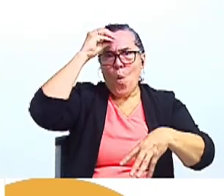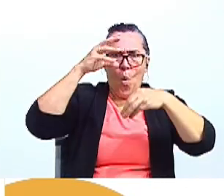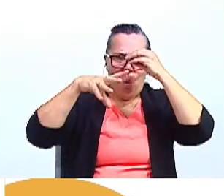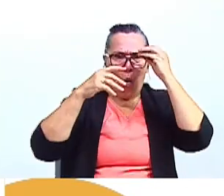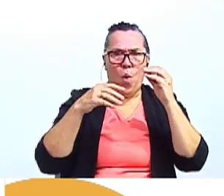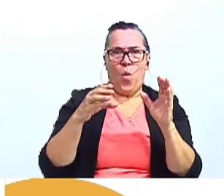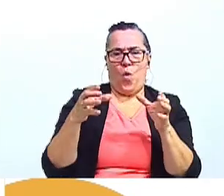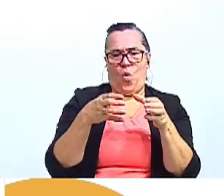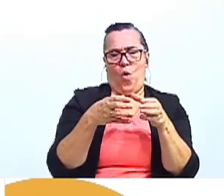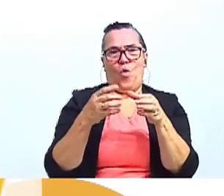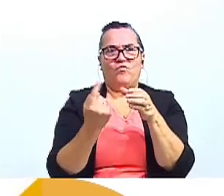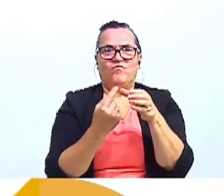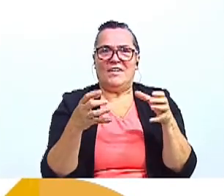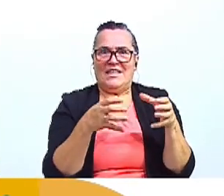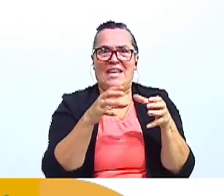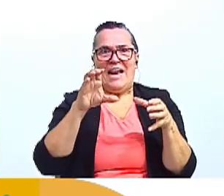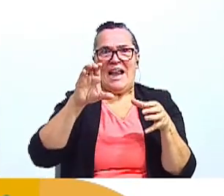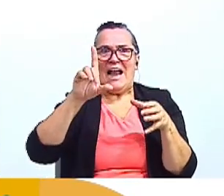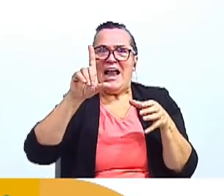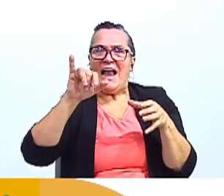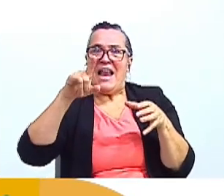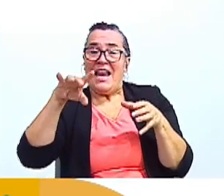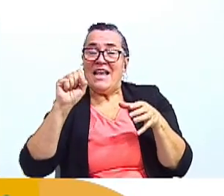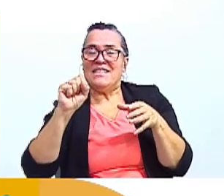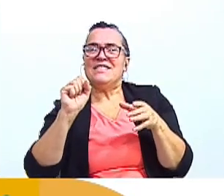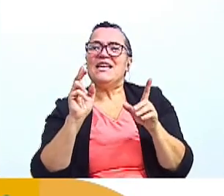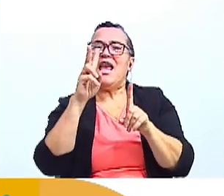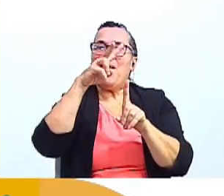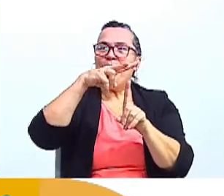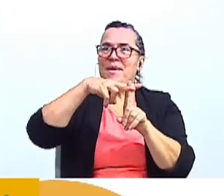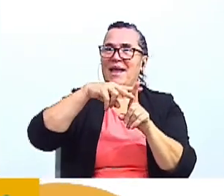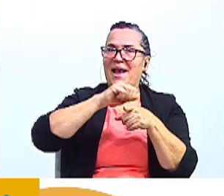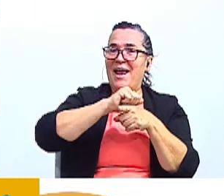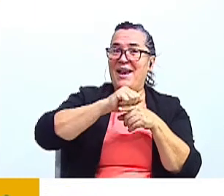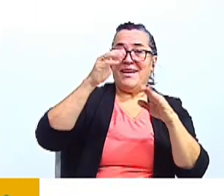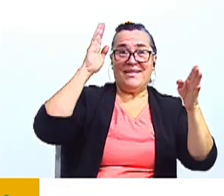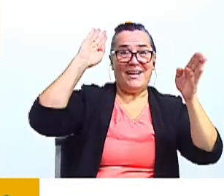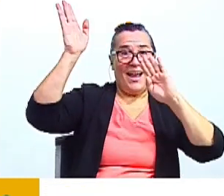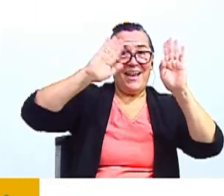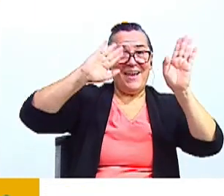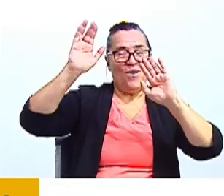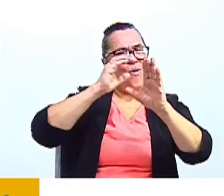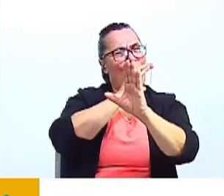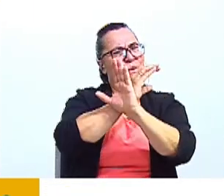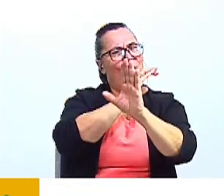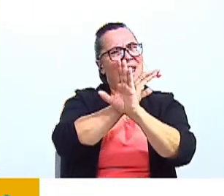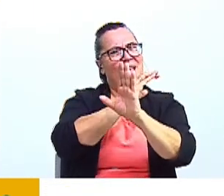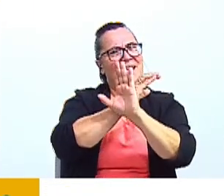can put it into practice. Thank you. Bye-bye. Take care.